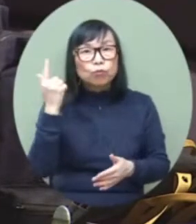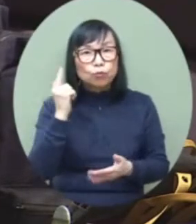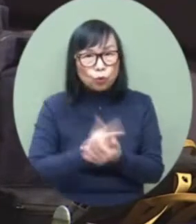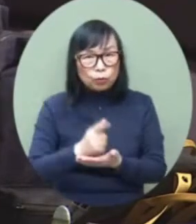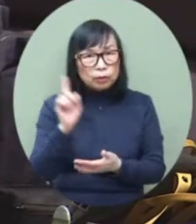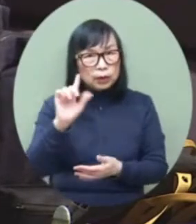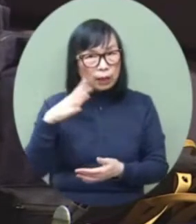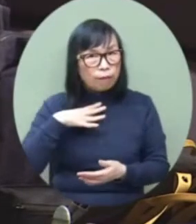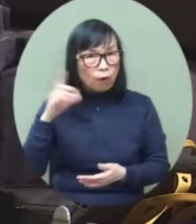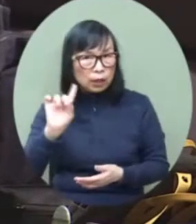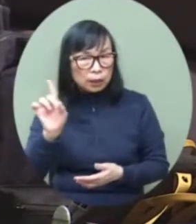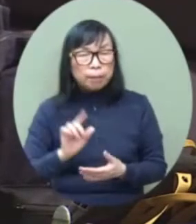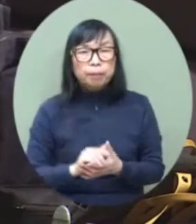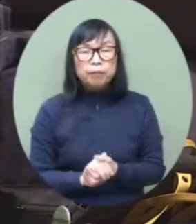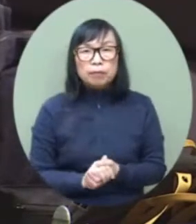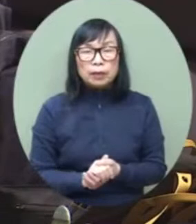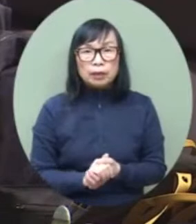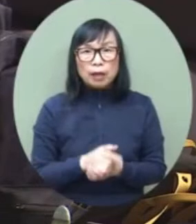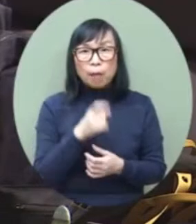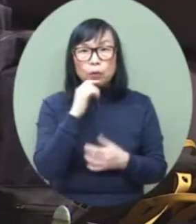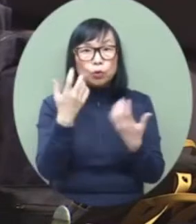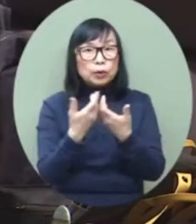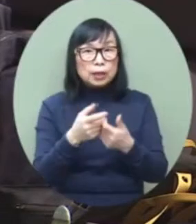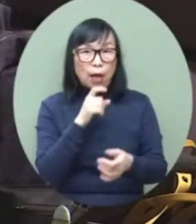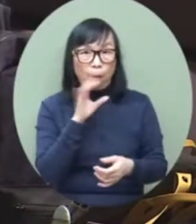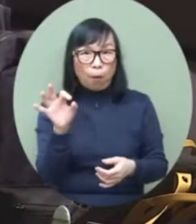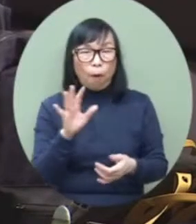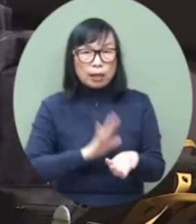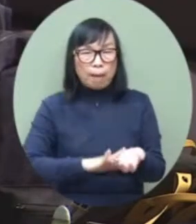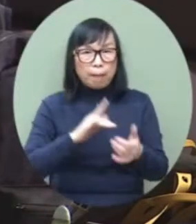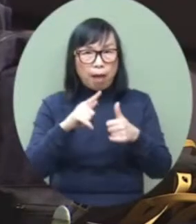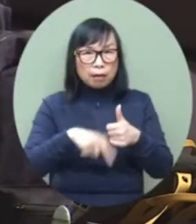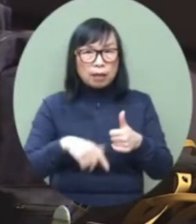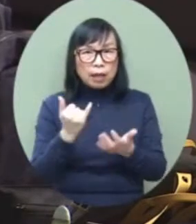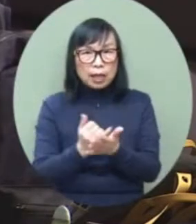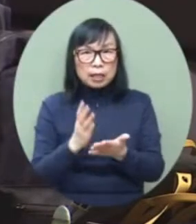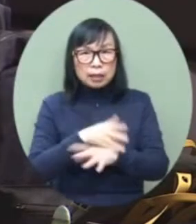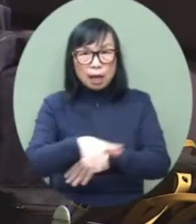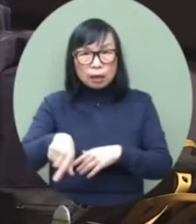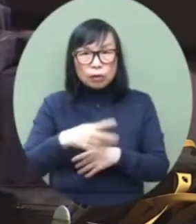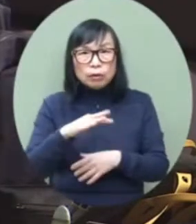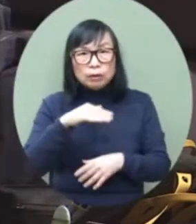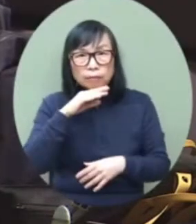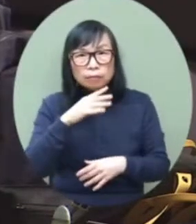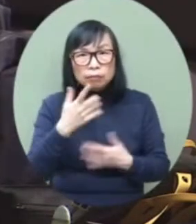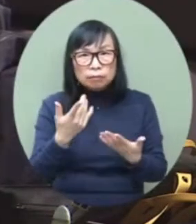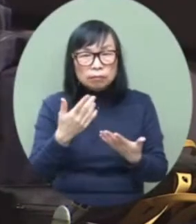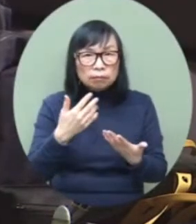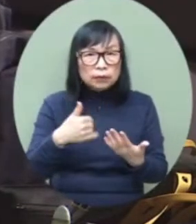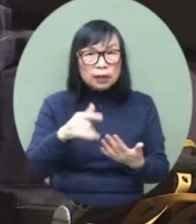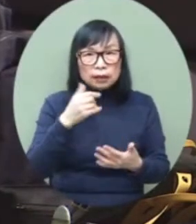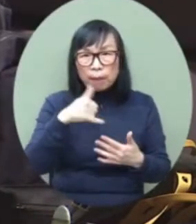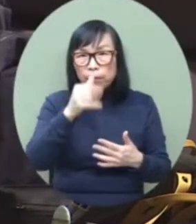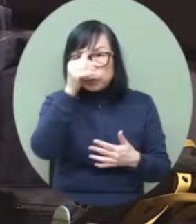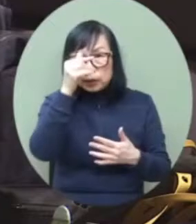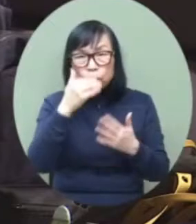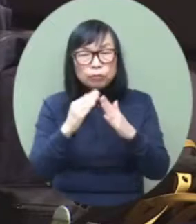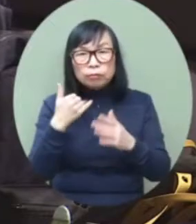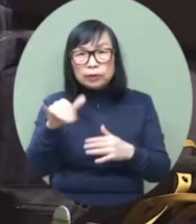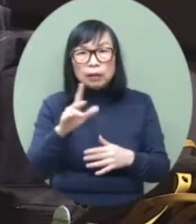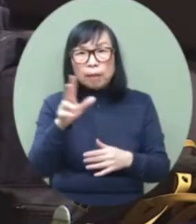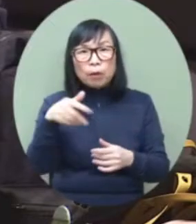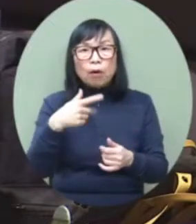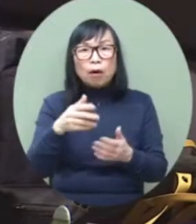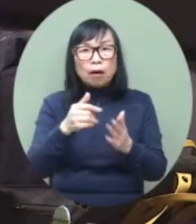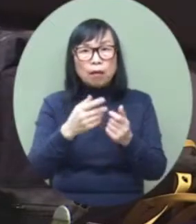What is the most serious case? Do you have any statistics? How many days have patients stayed in the community